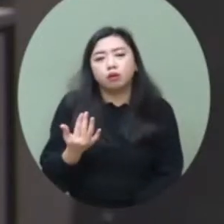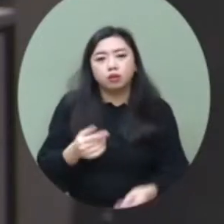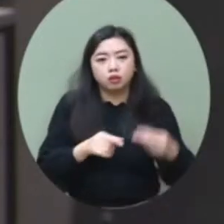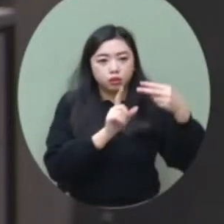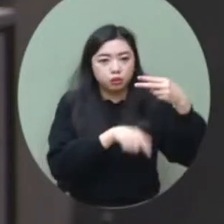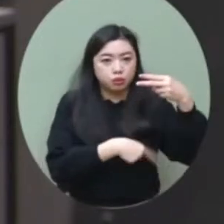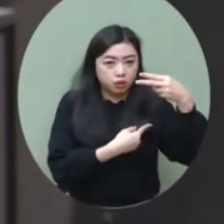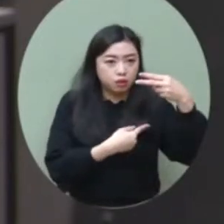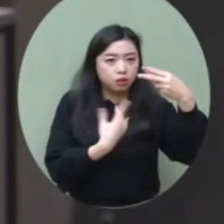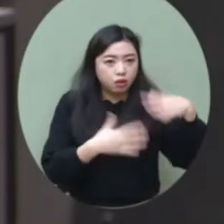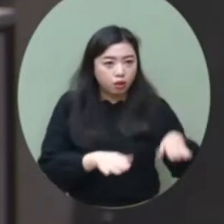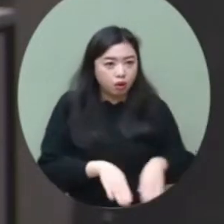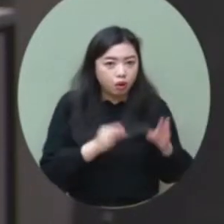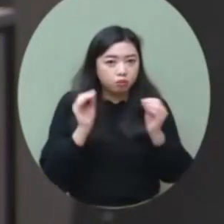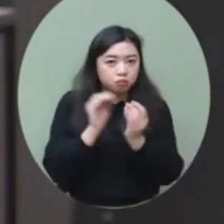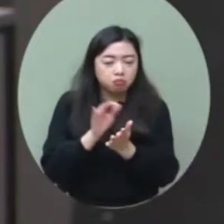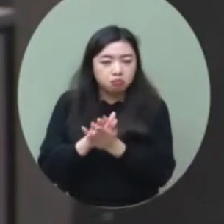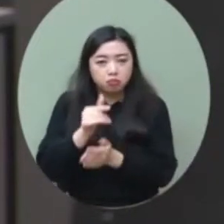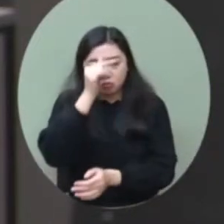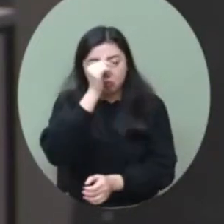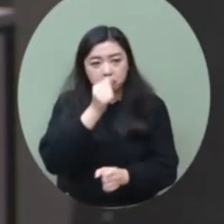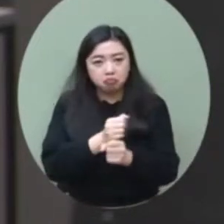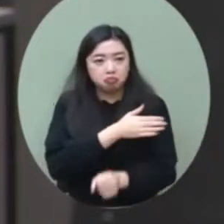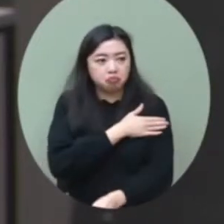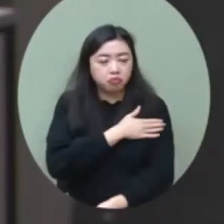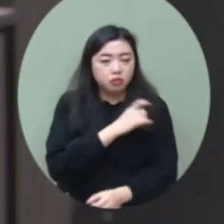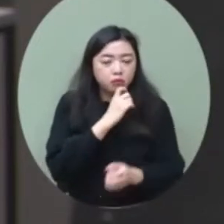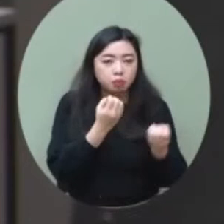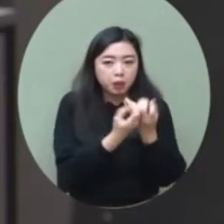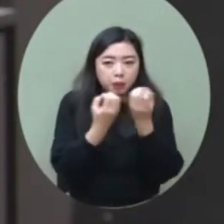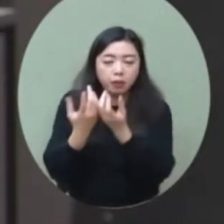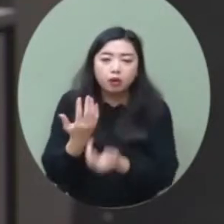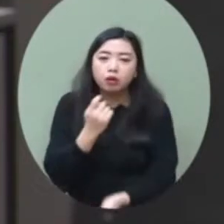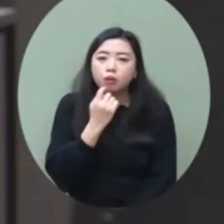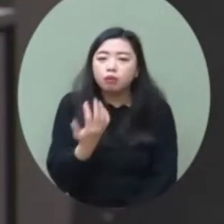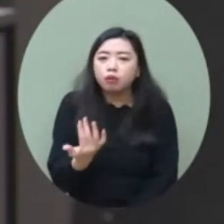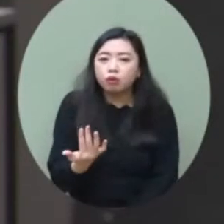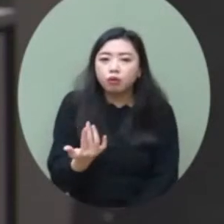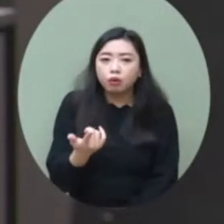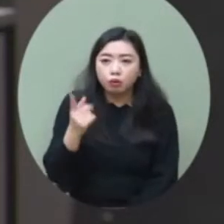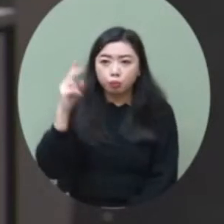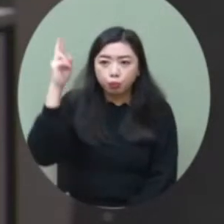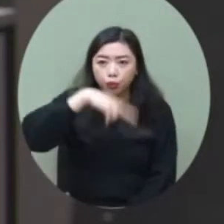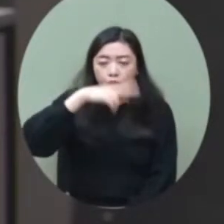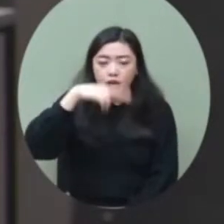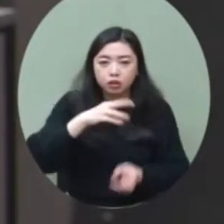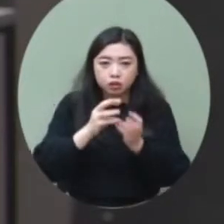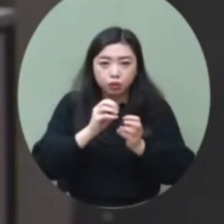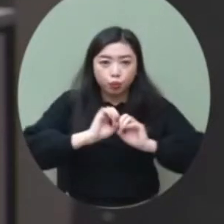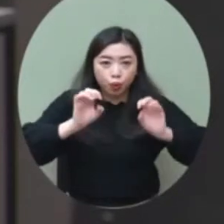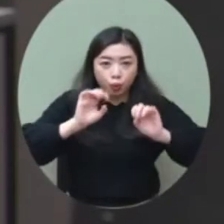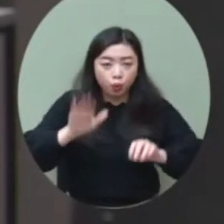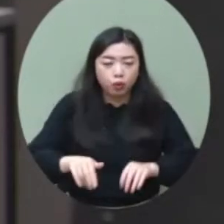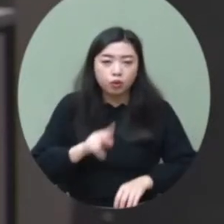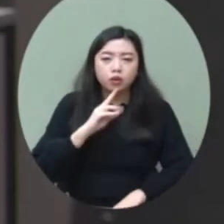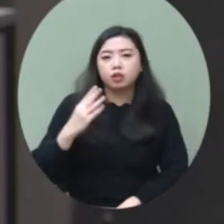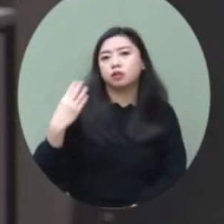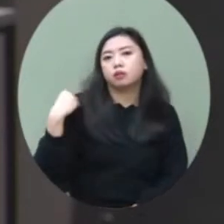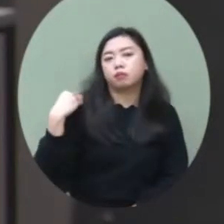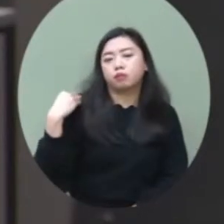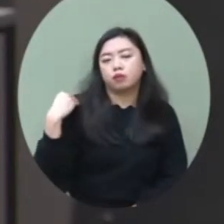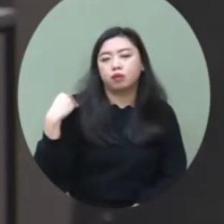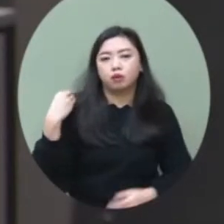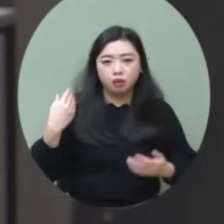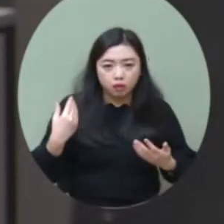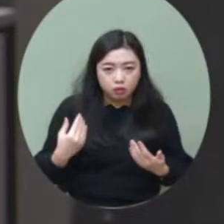HA continue to release such number every day, because it wasn't reviewed yesterday and Sunday?